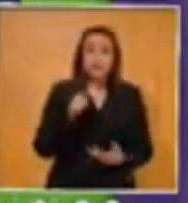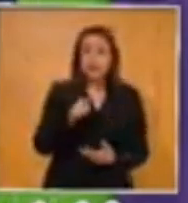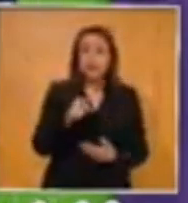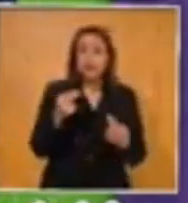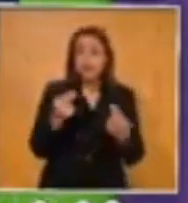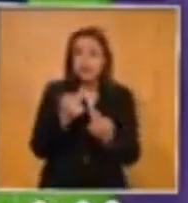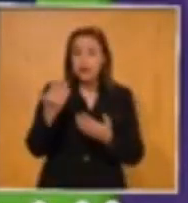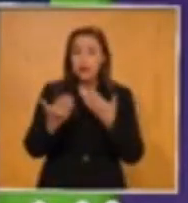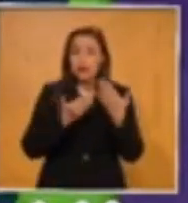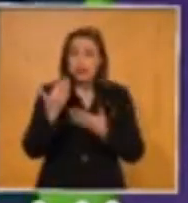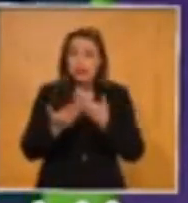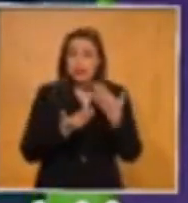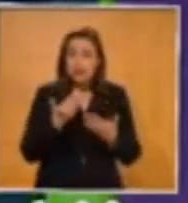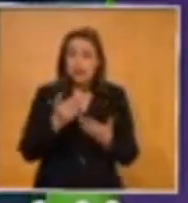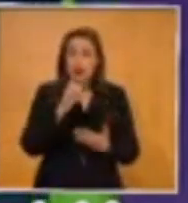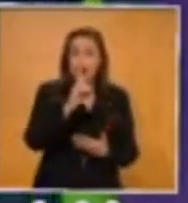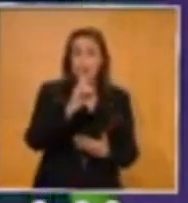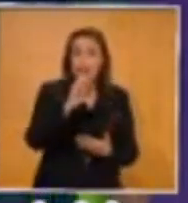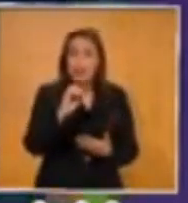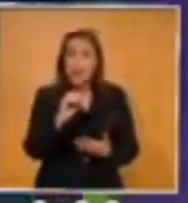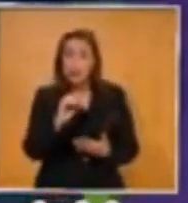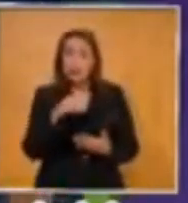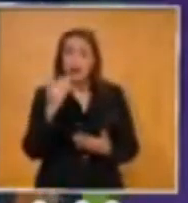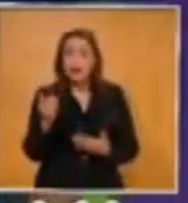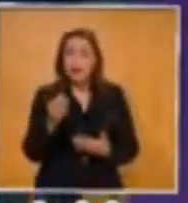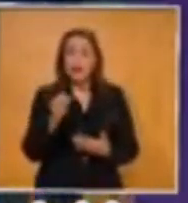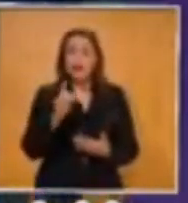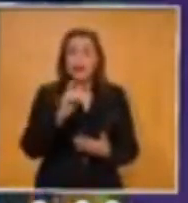study do and did.